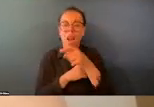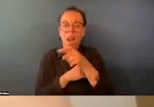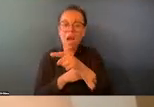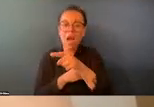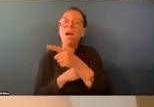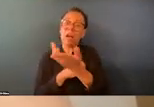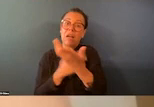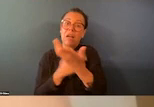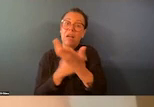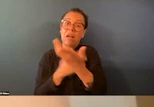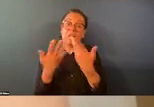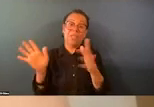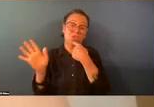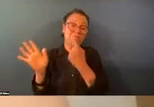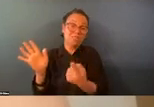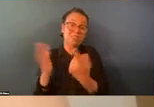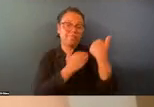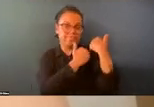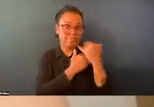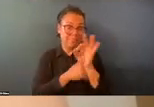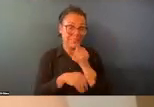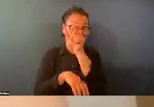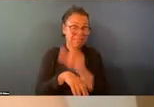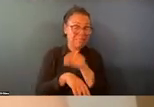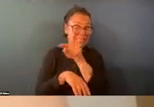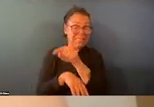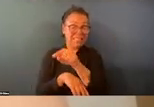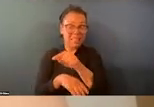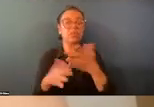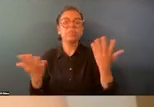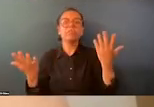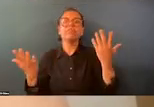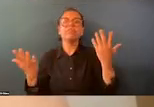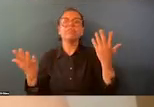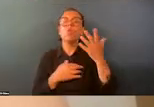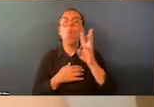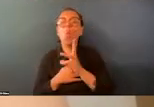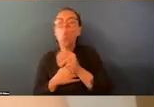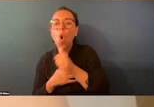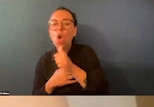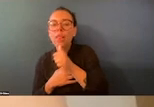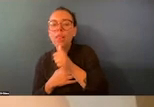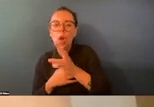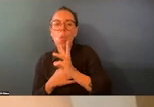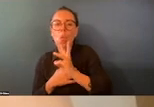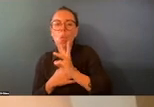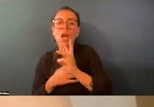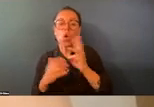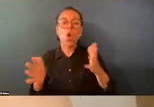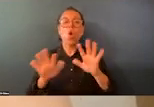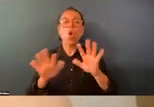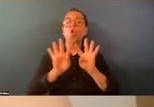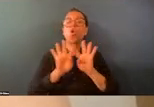deputy director of agency for hydrometeorology of the Committee